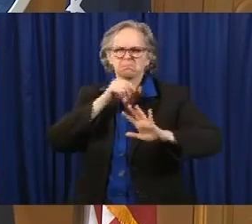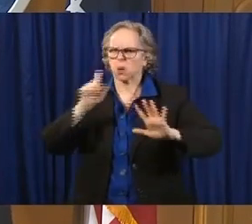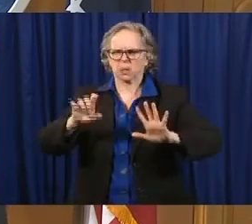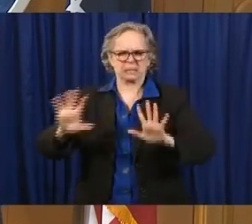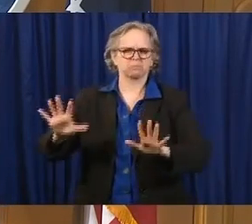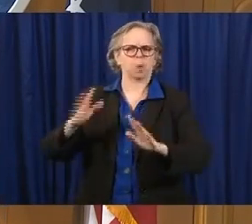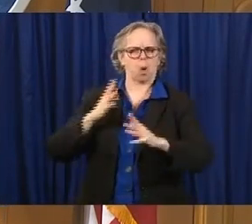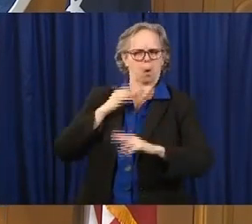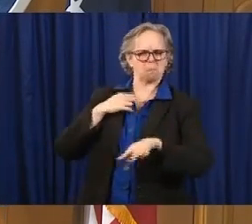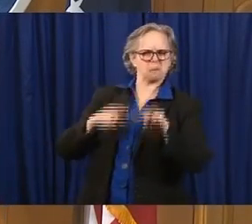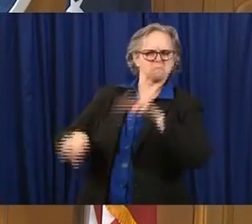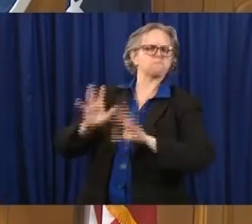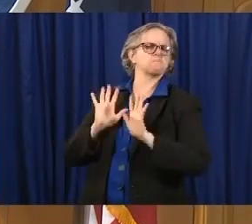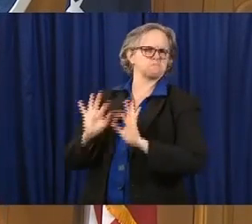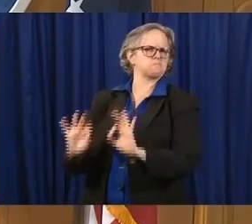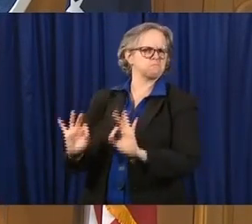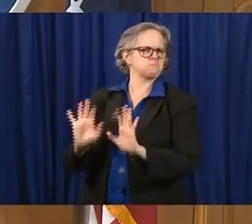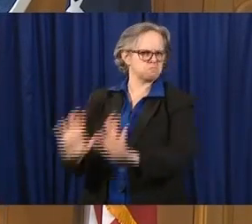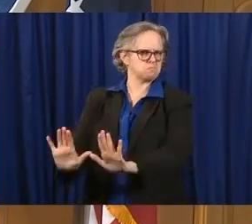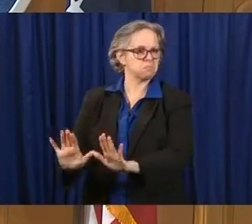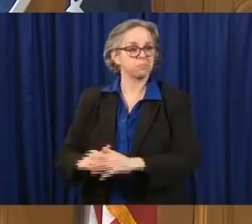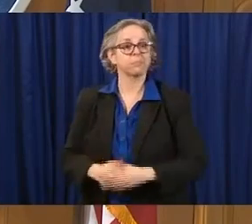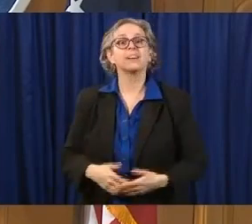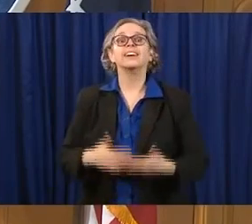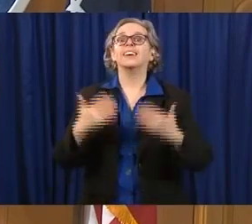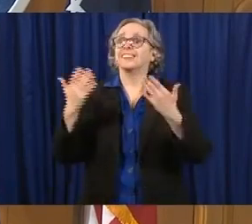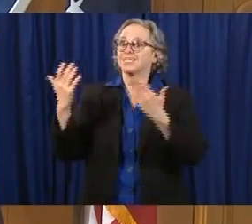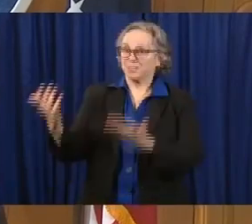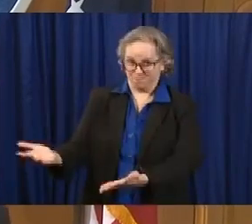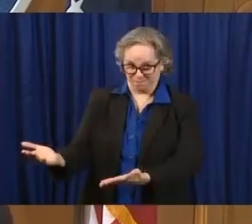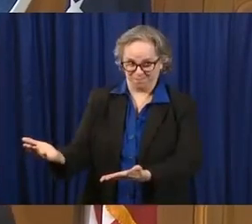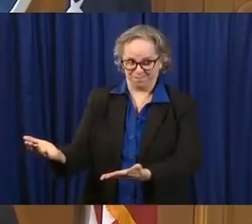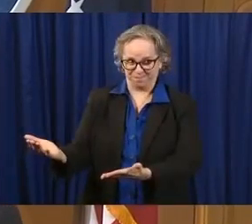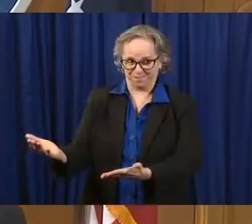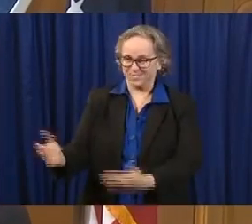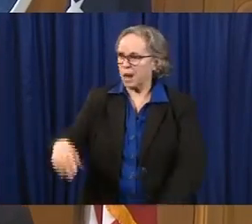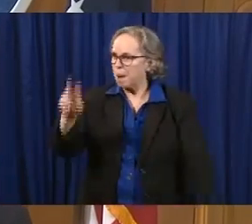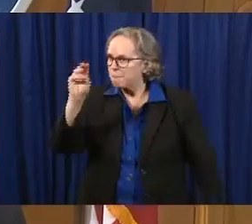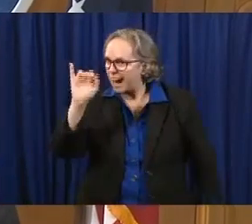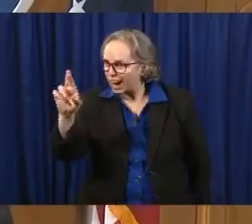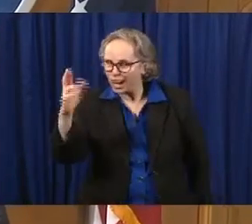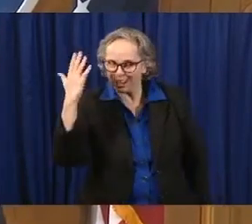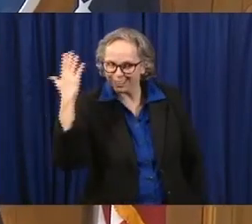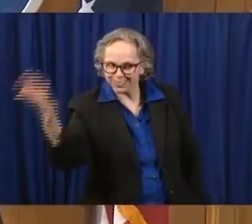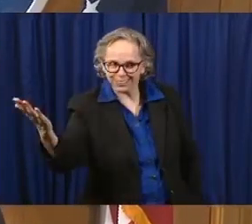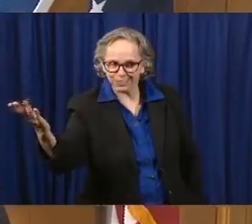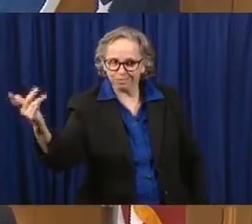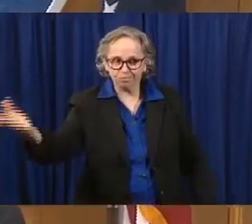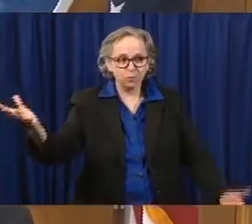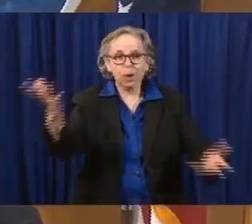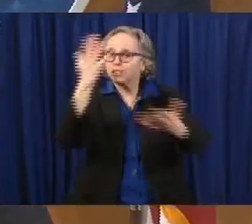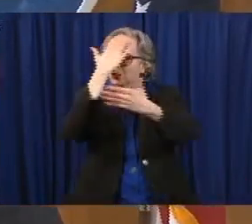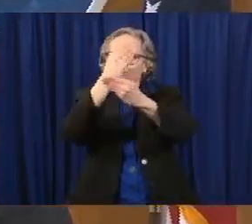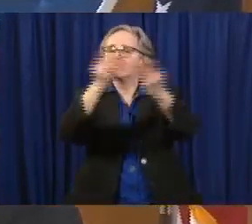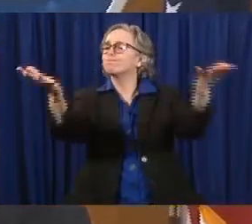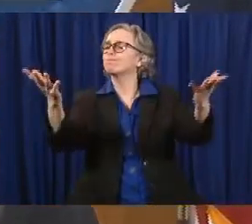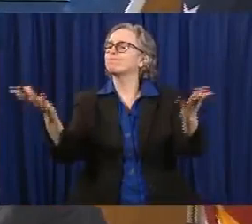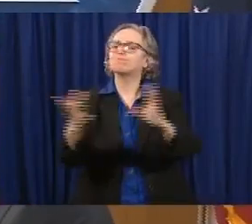turn it over to you. How are things going in that regard, and anything else you want to share with us